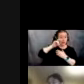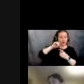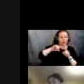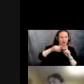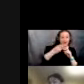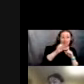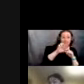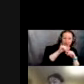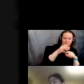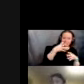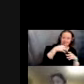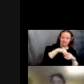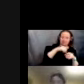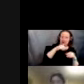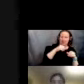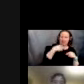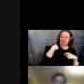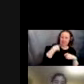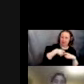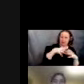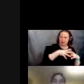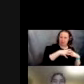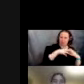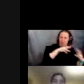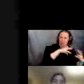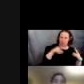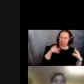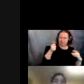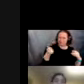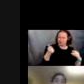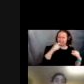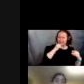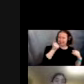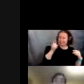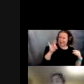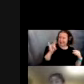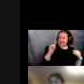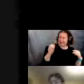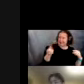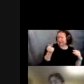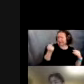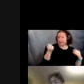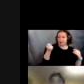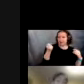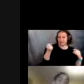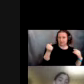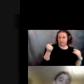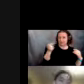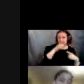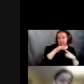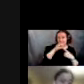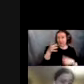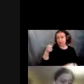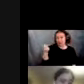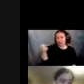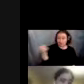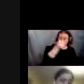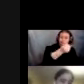in the Spanish-American War and was by then in his 80s, I think, wasn't exempt.